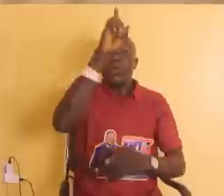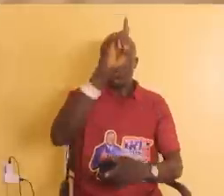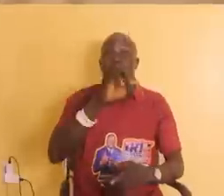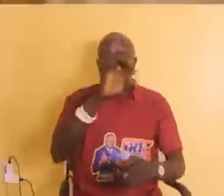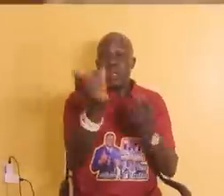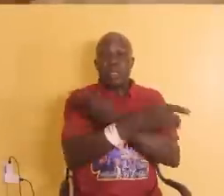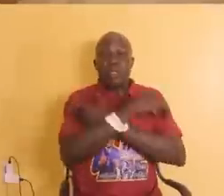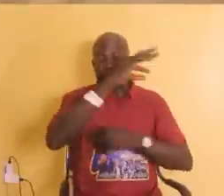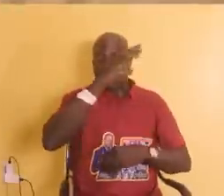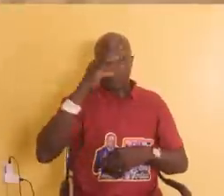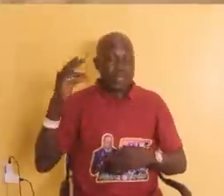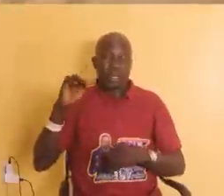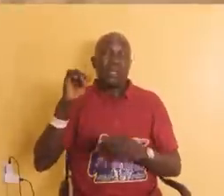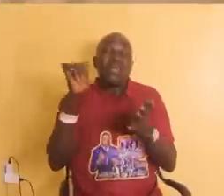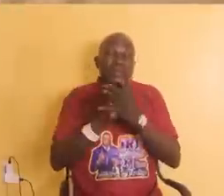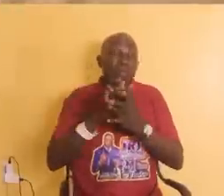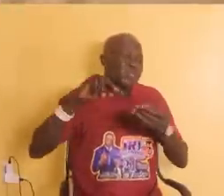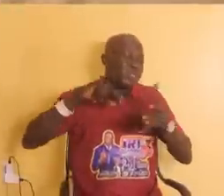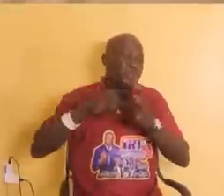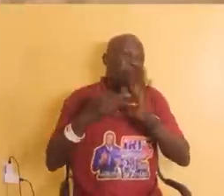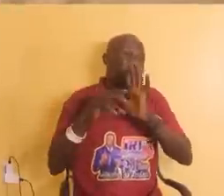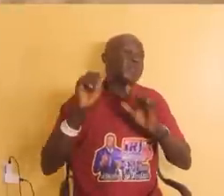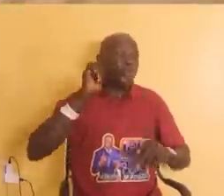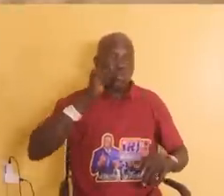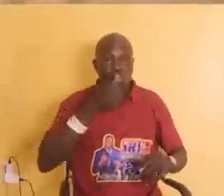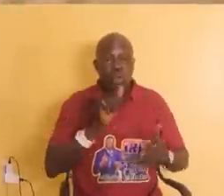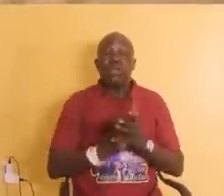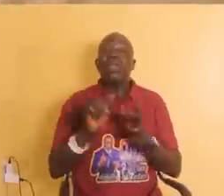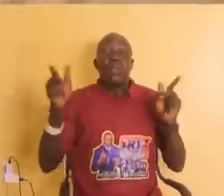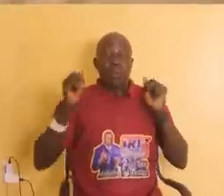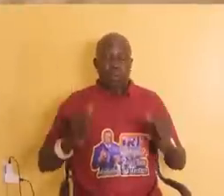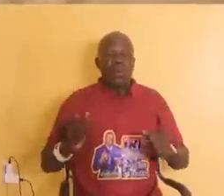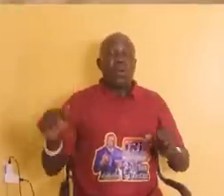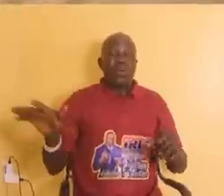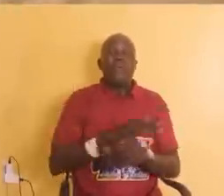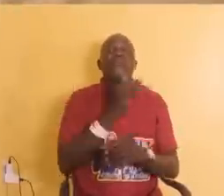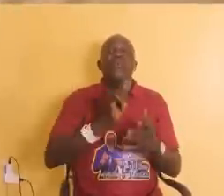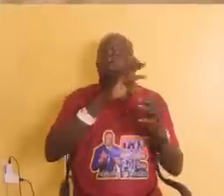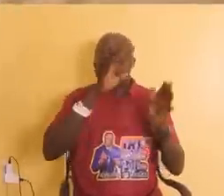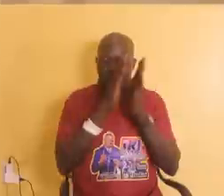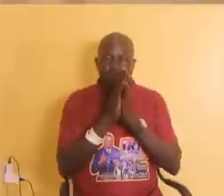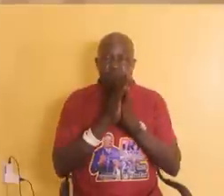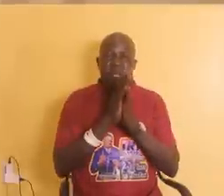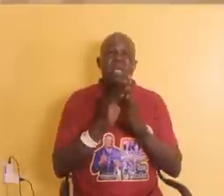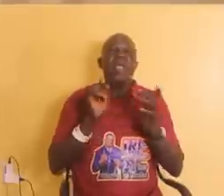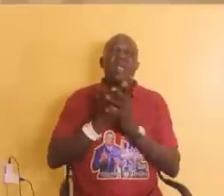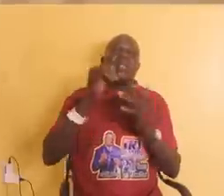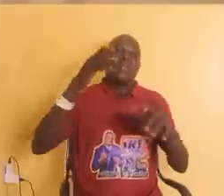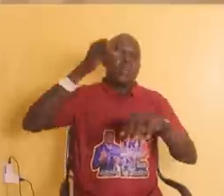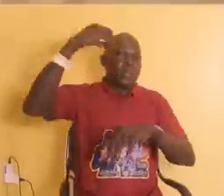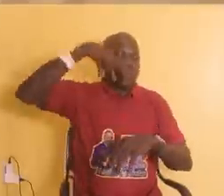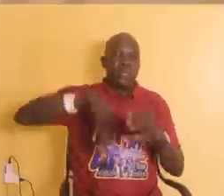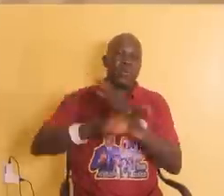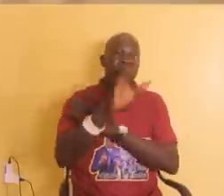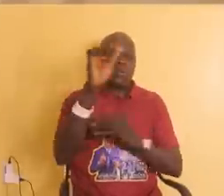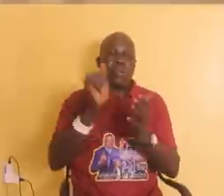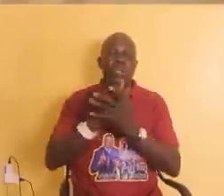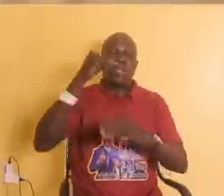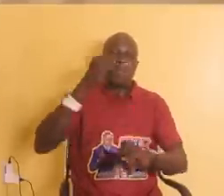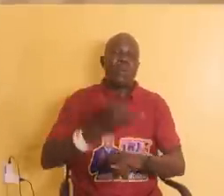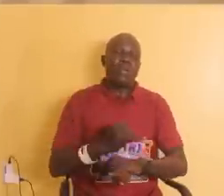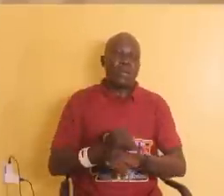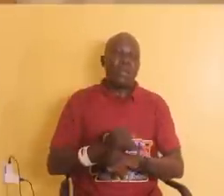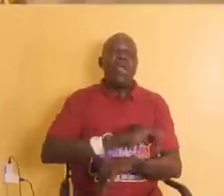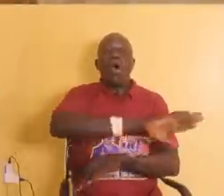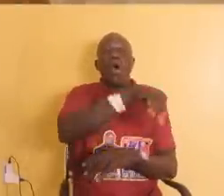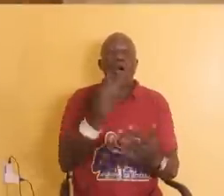bad do I? We will pray for pray the prayer by grace of God. Ibadan. In